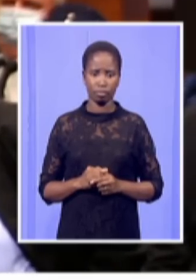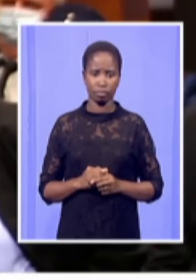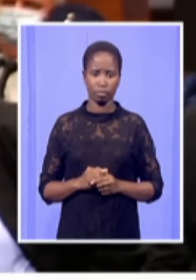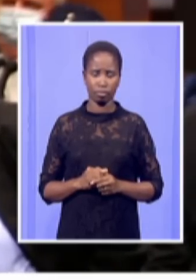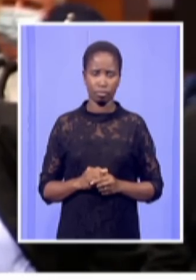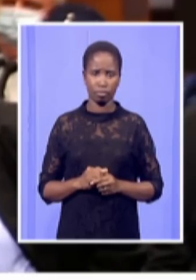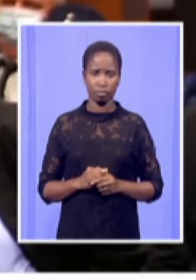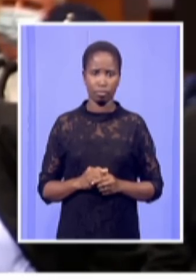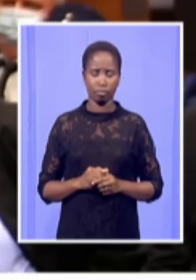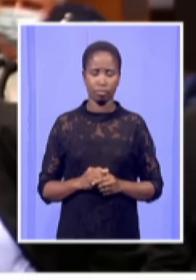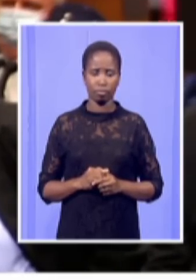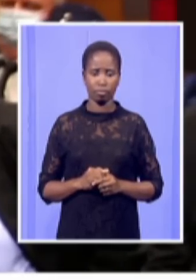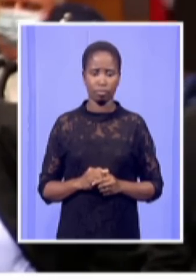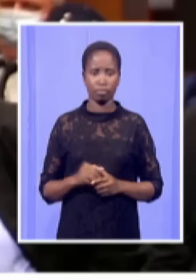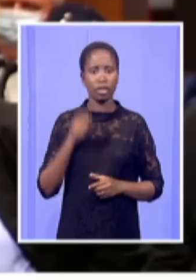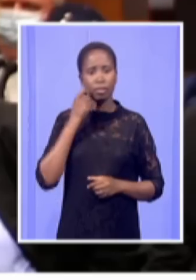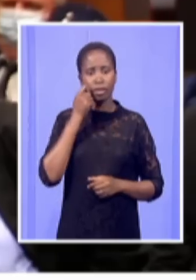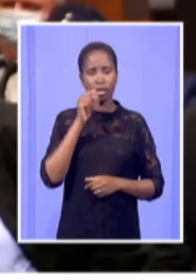Stand up, Mr. Pillay.